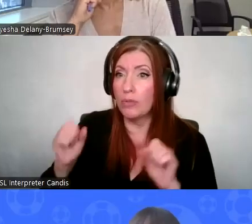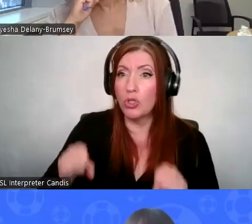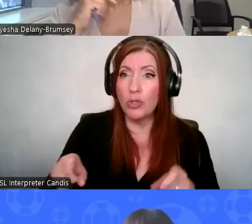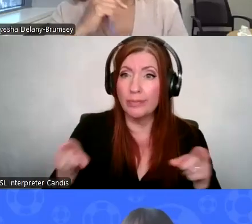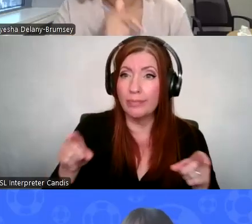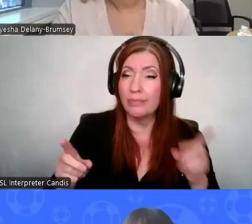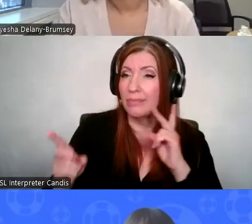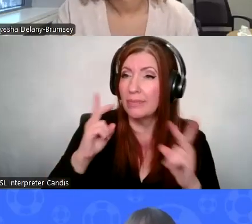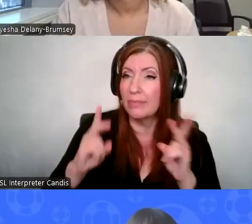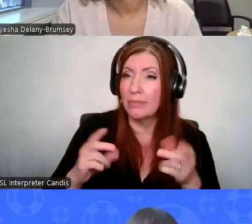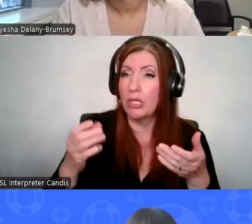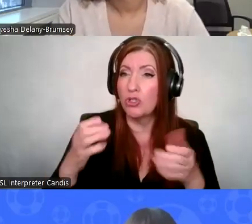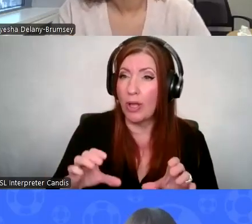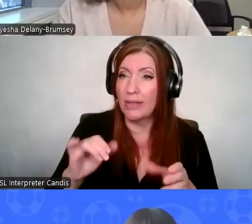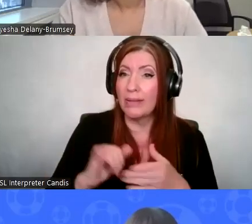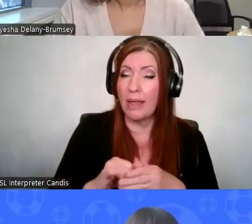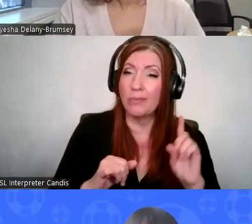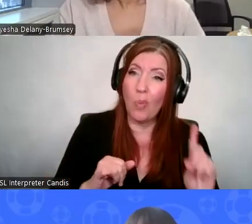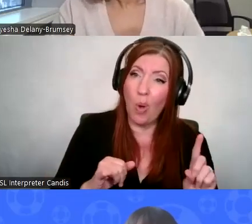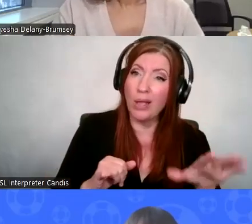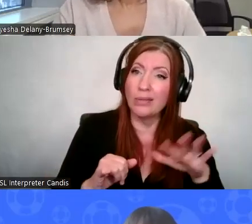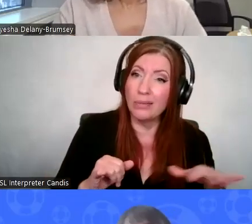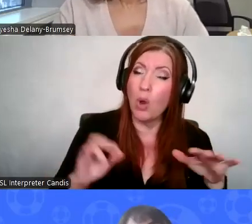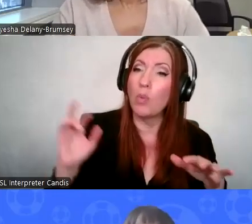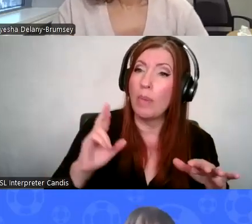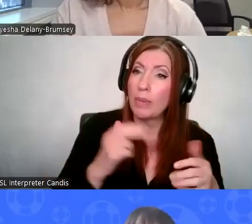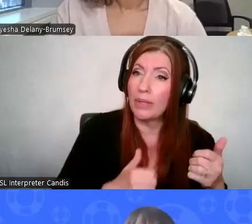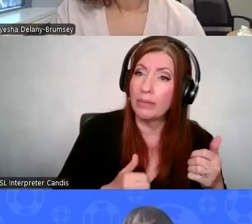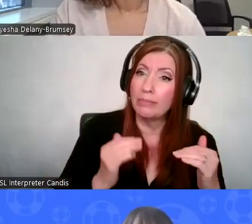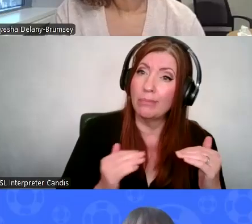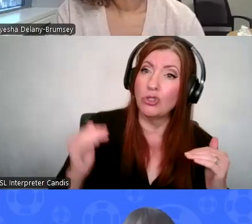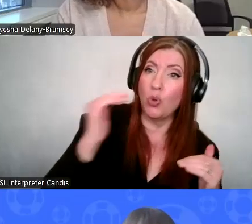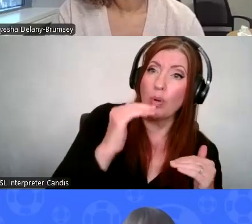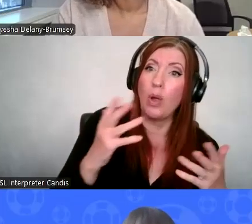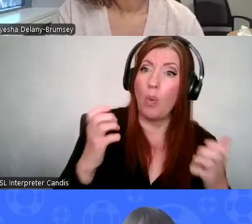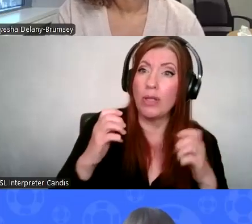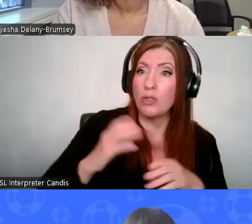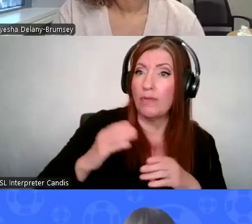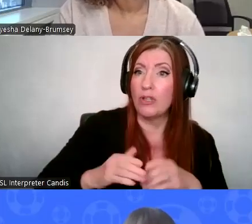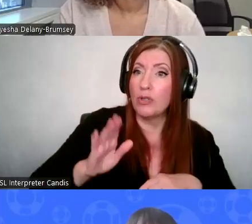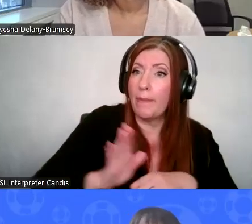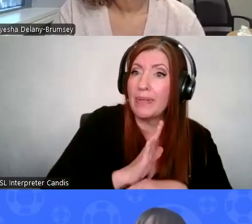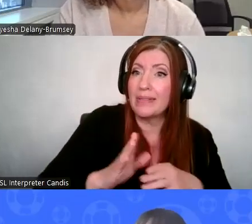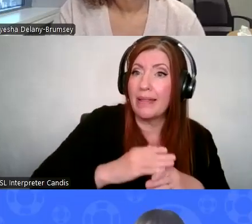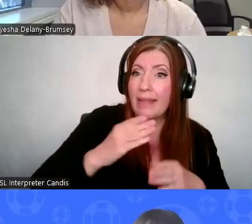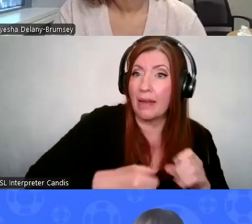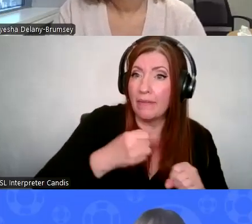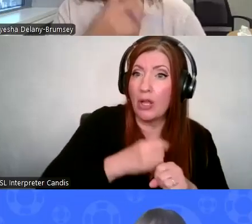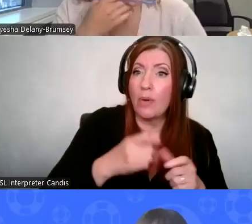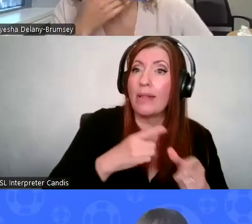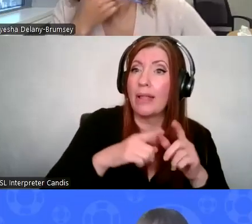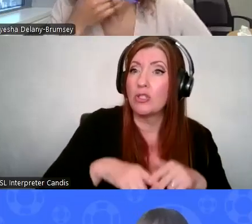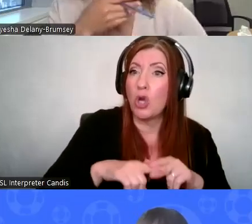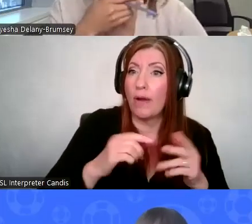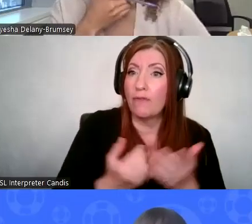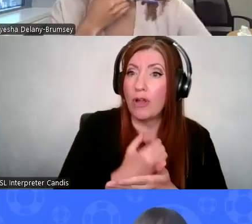There's a chance that on the one hand, the Republican majority wants to finish up business at the end of this year and sort of start fresh in the